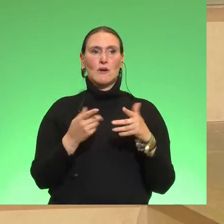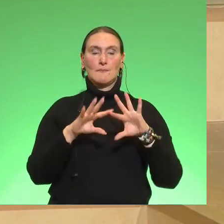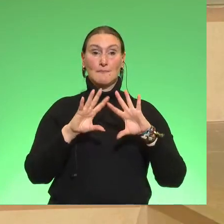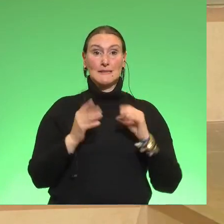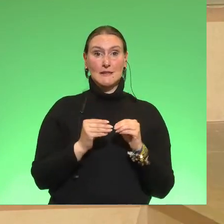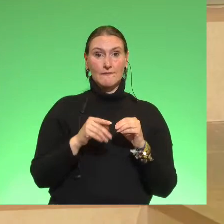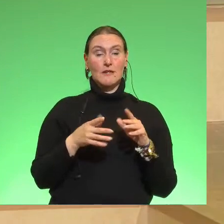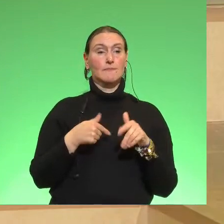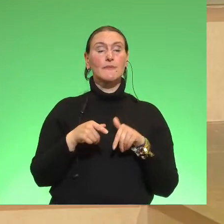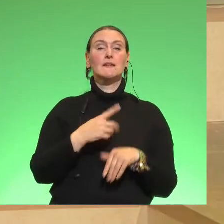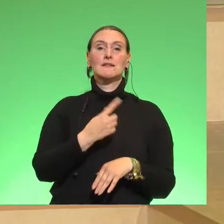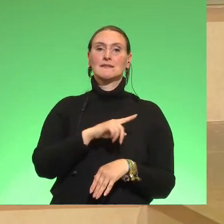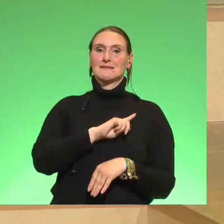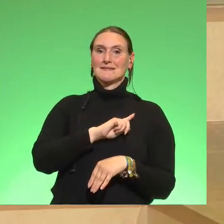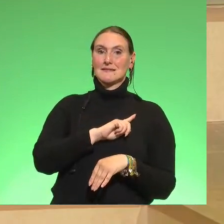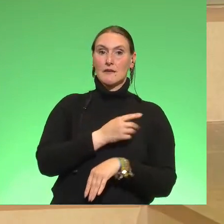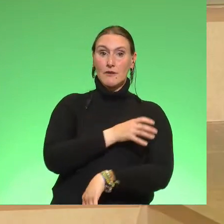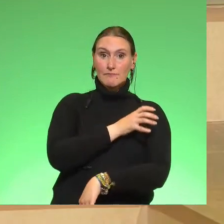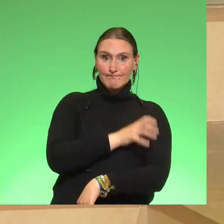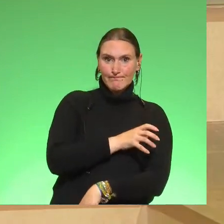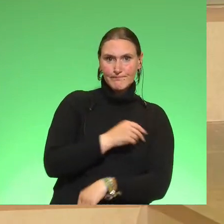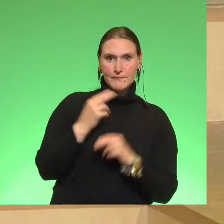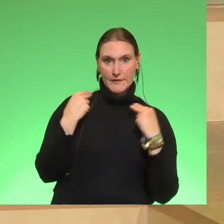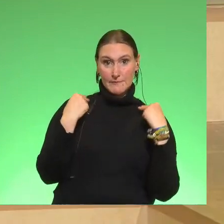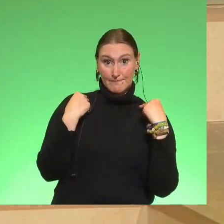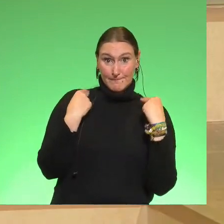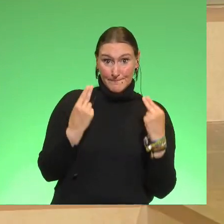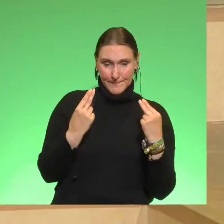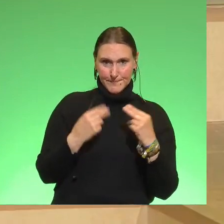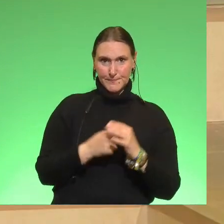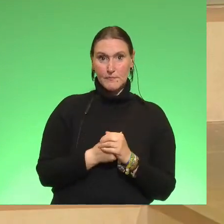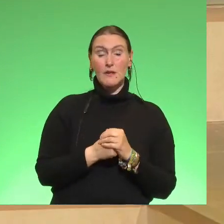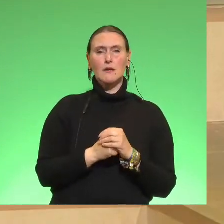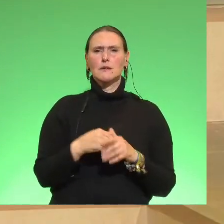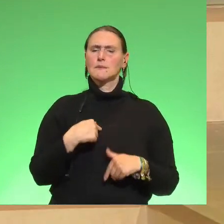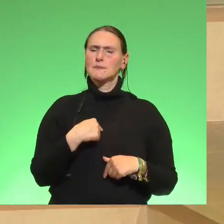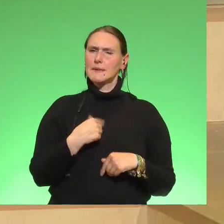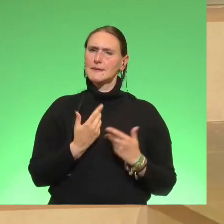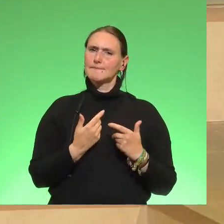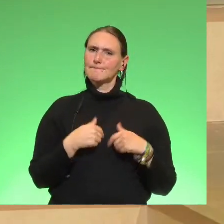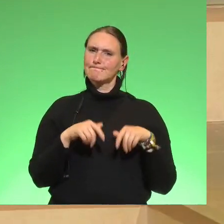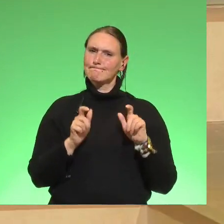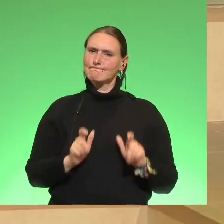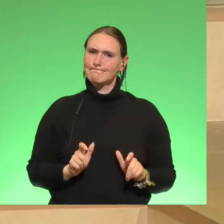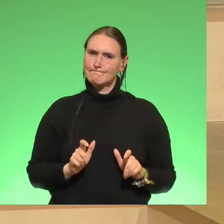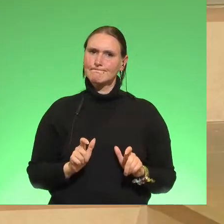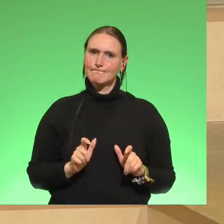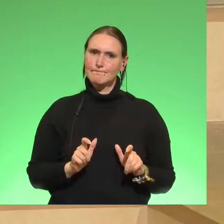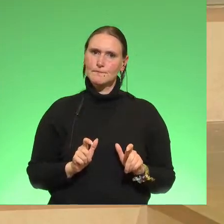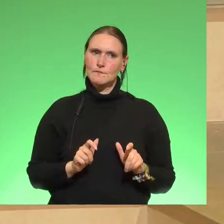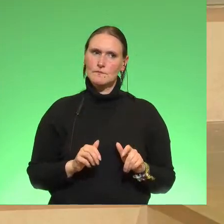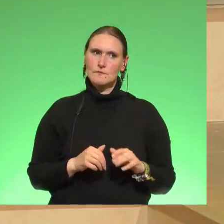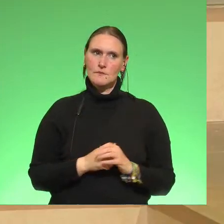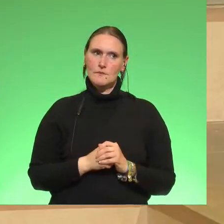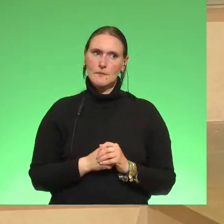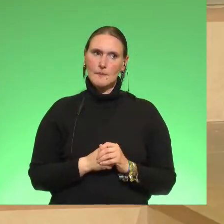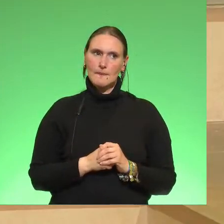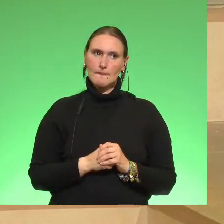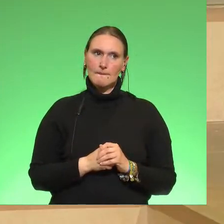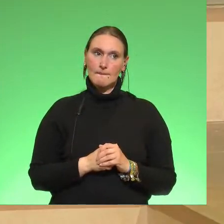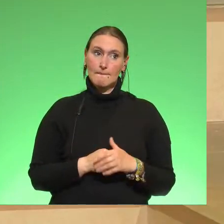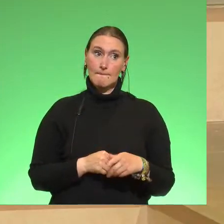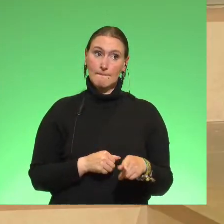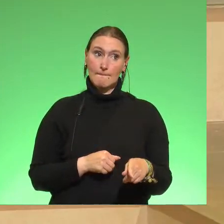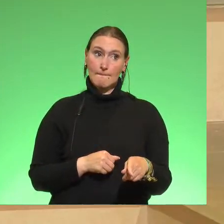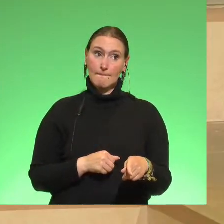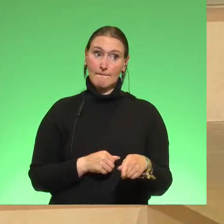the self-sufficient bourgeois subject. And I'm afraid, I throw that in between, but it becomes important